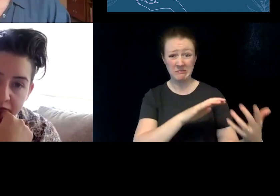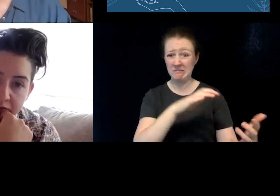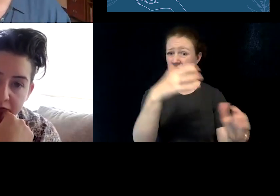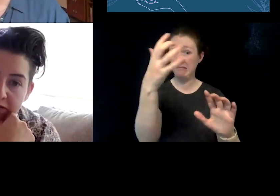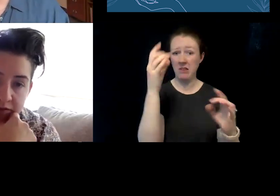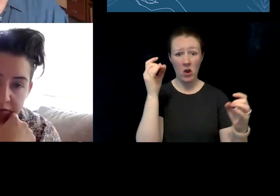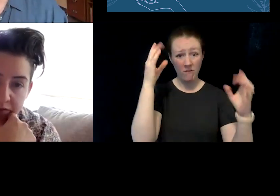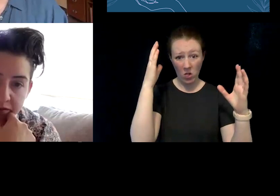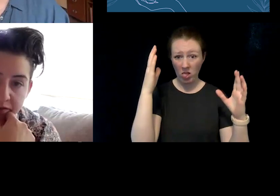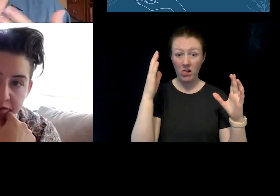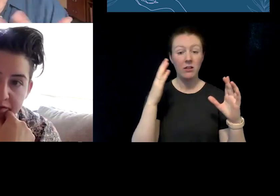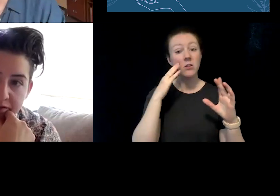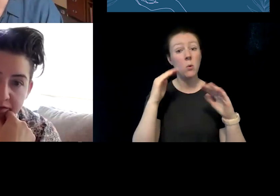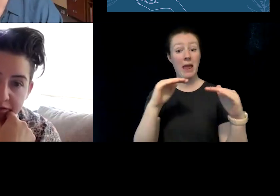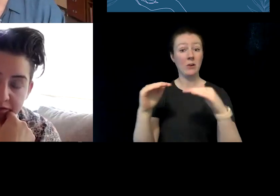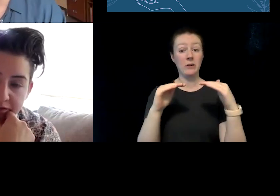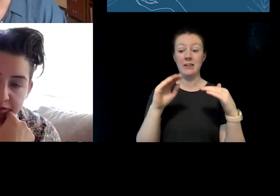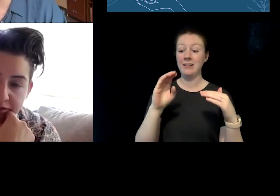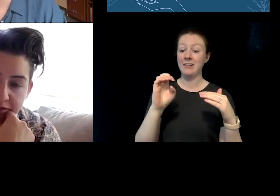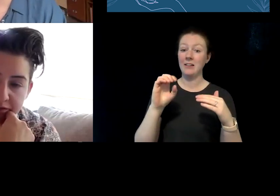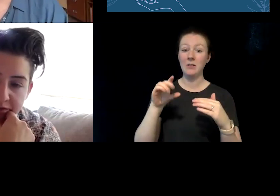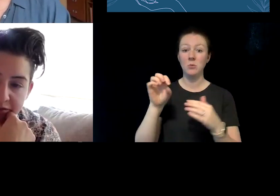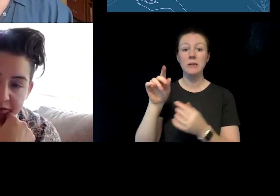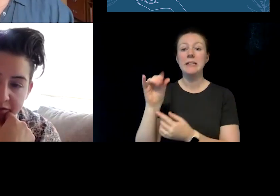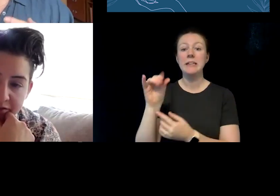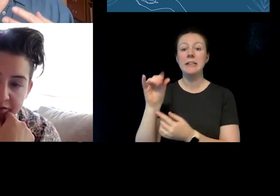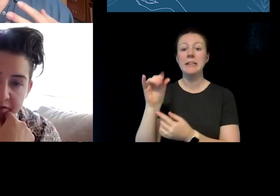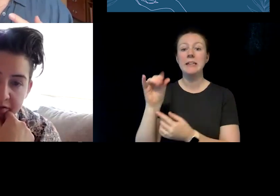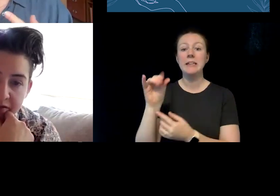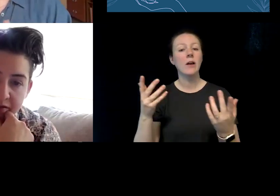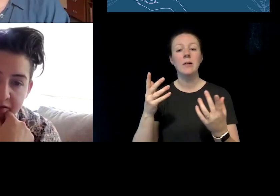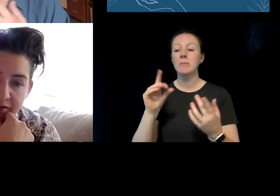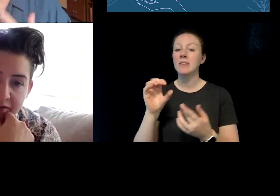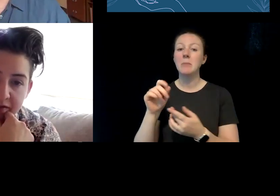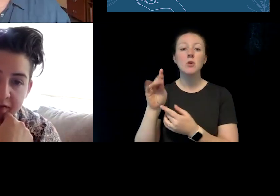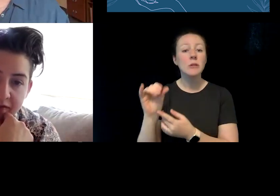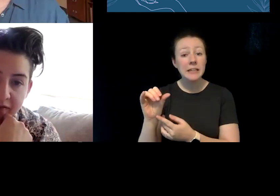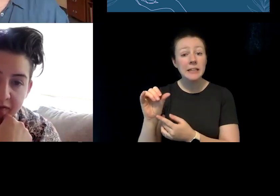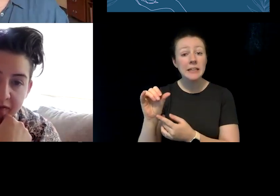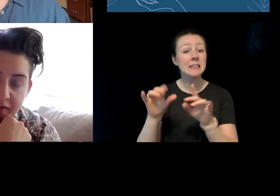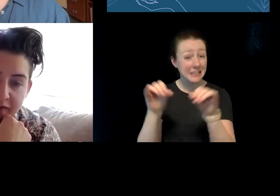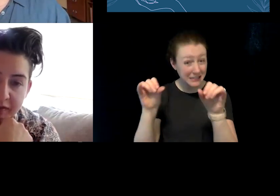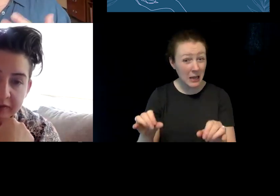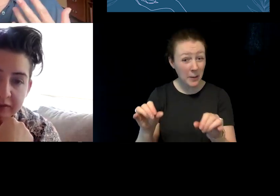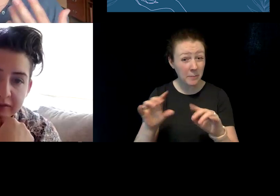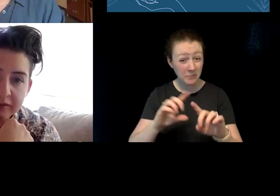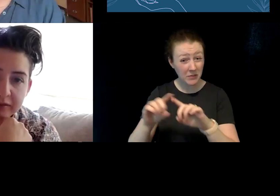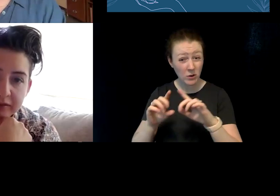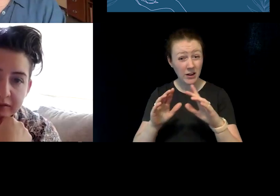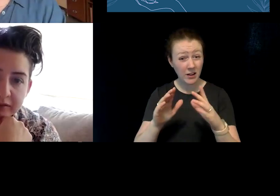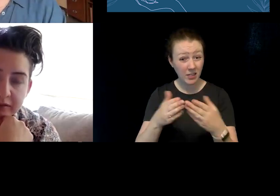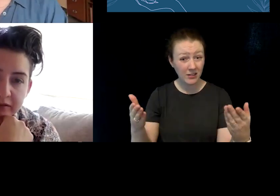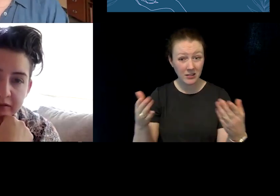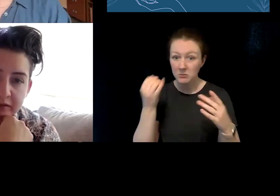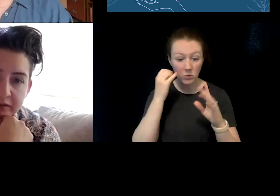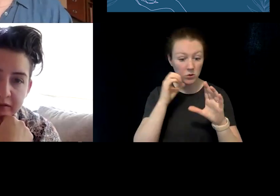there's equity has things in place where there's the deputy system. There's some kind of system. If you don't have that and you're new to